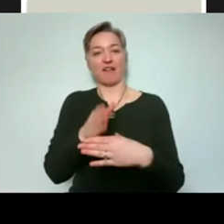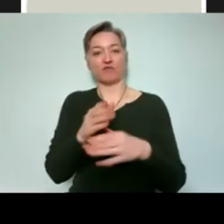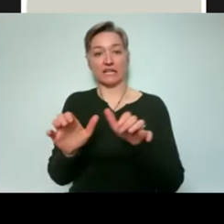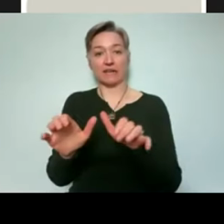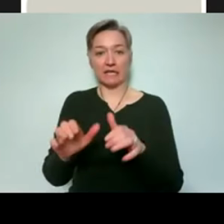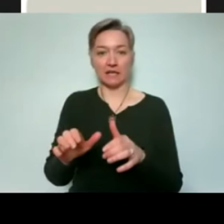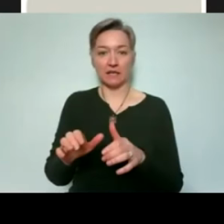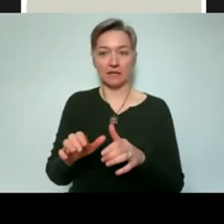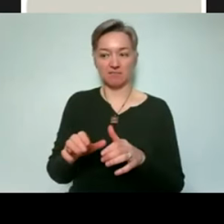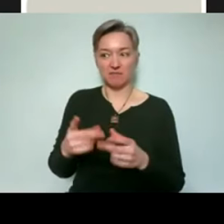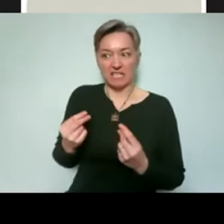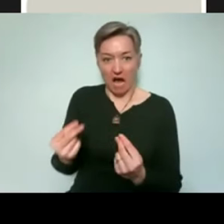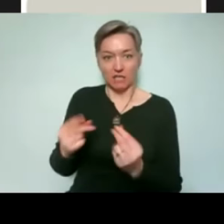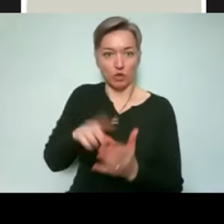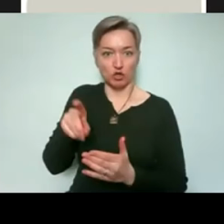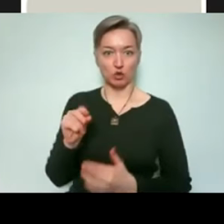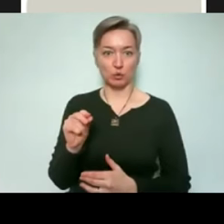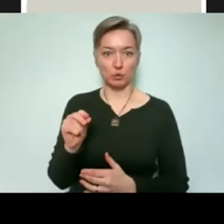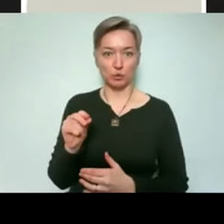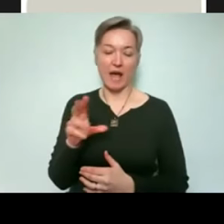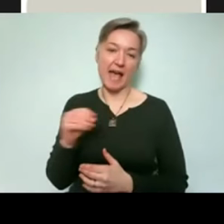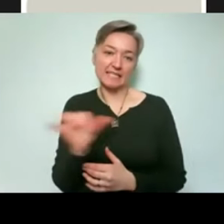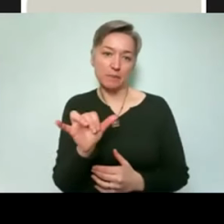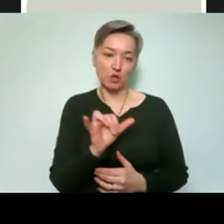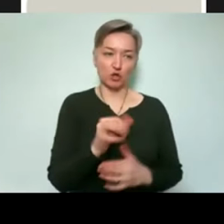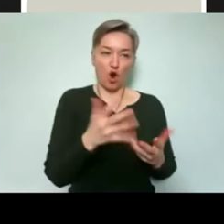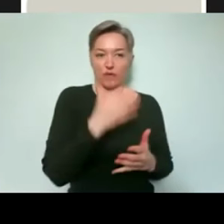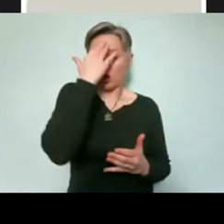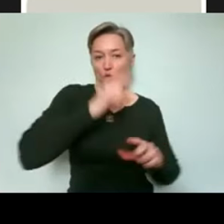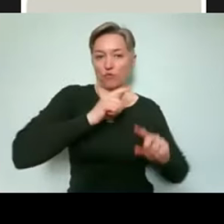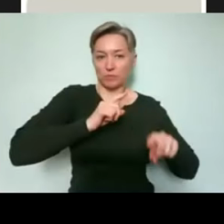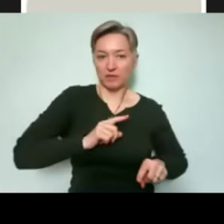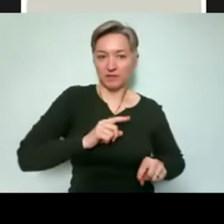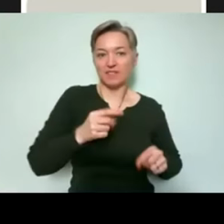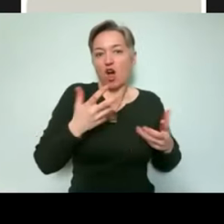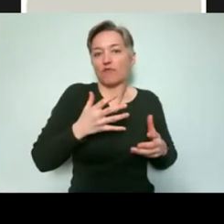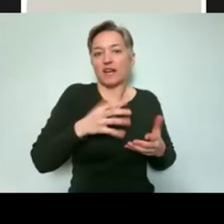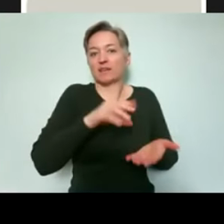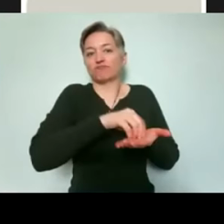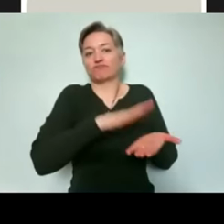do and was similar to known responses that have been reported extensively in the literature.